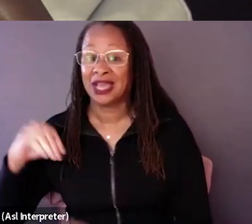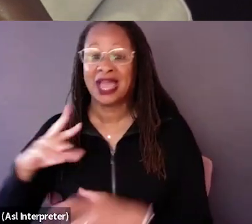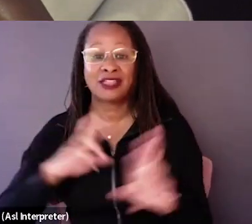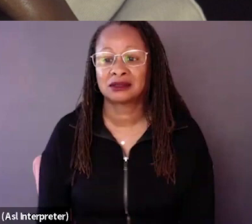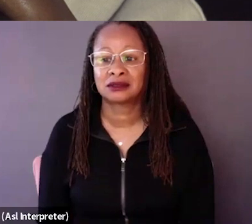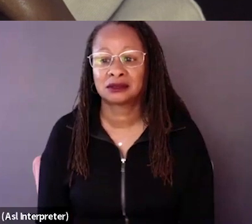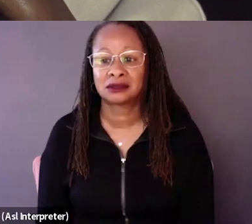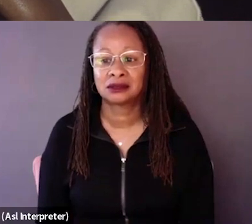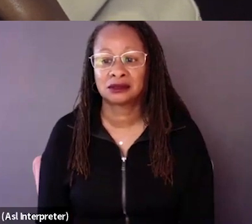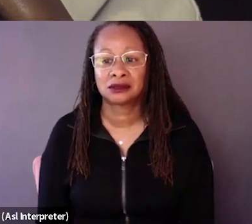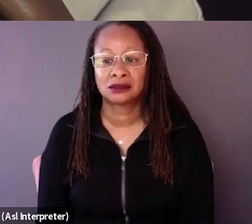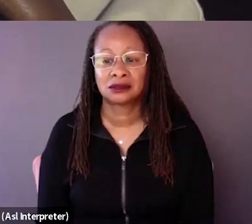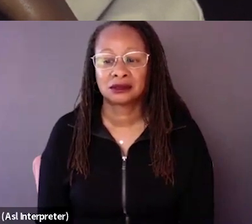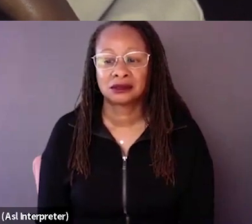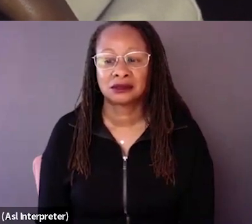but